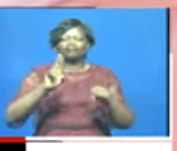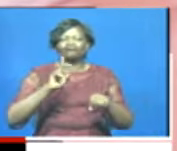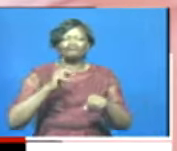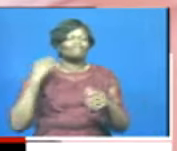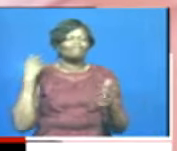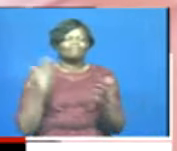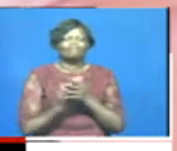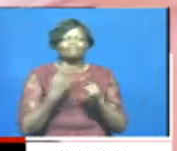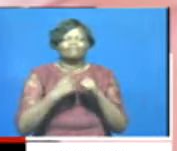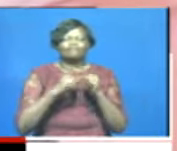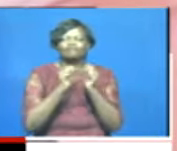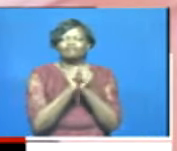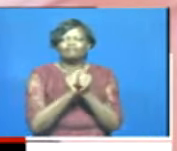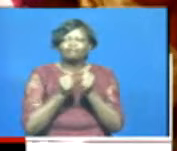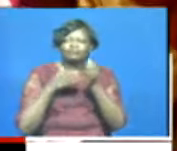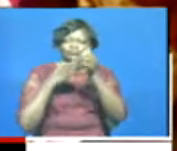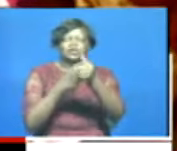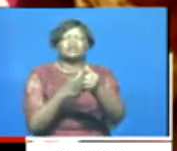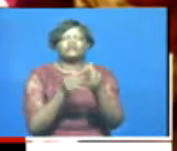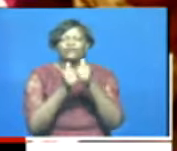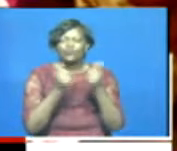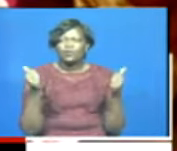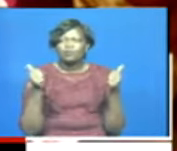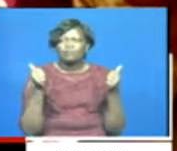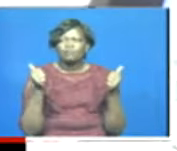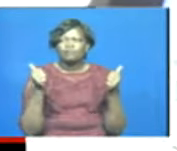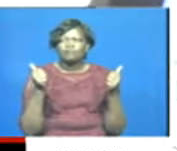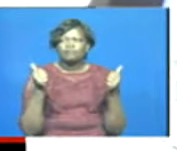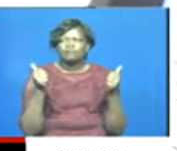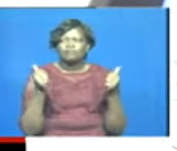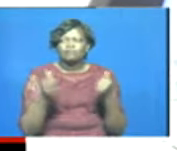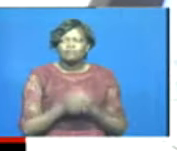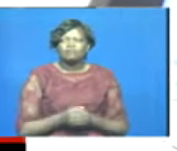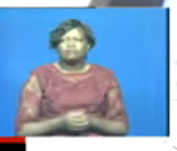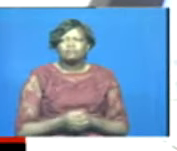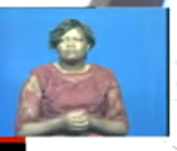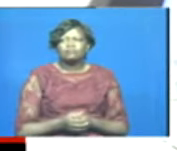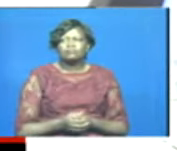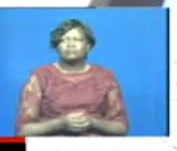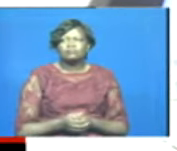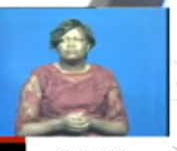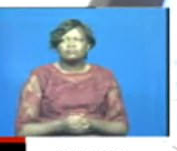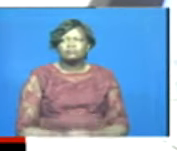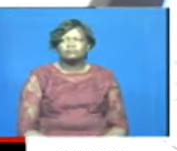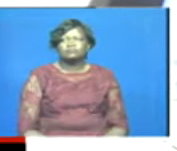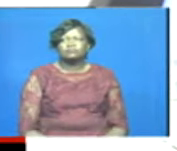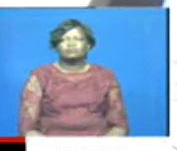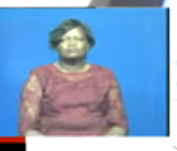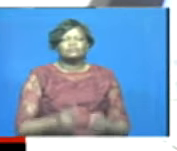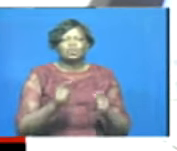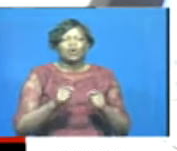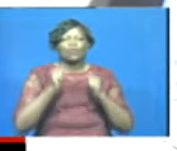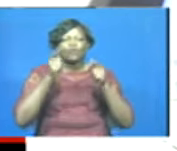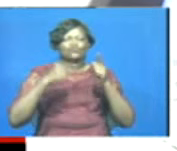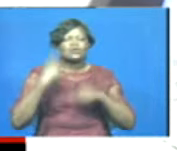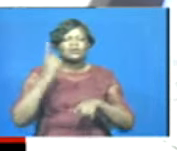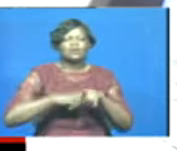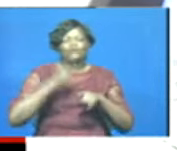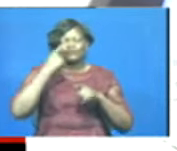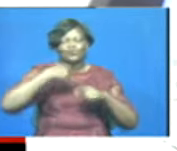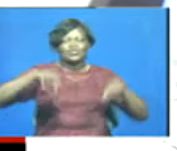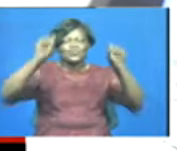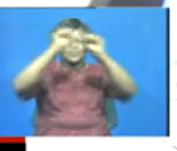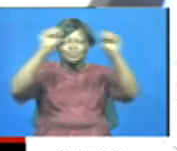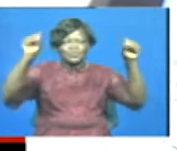years, has led from the front. The unbeaten path. An award-winning moment there for His Excellency the President.